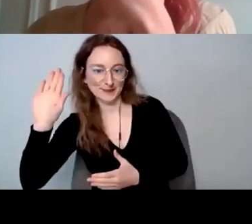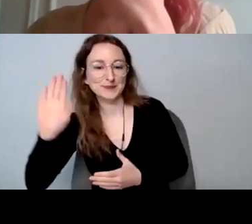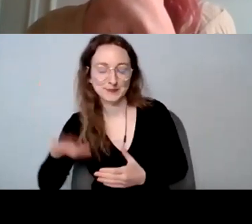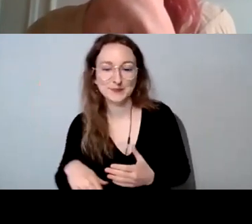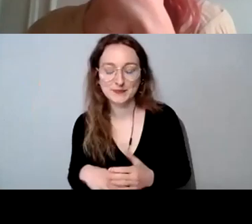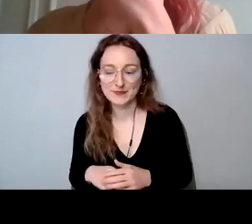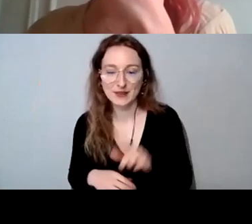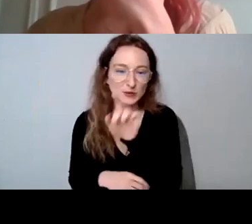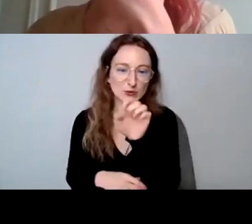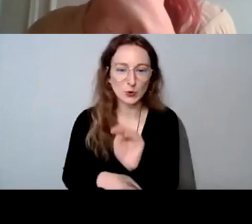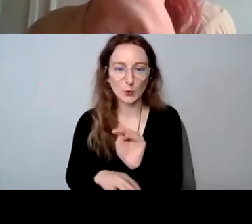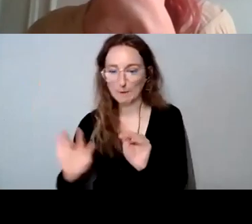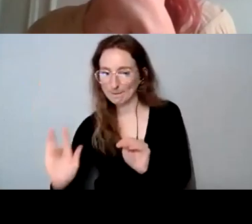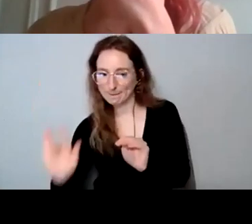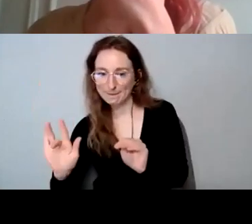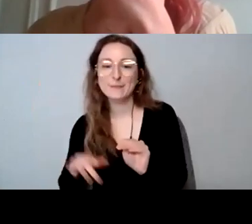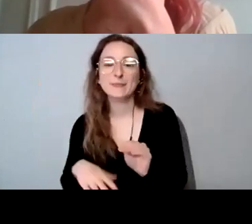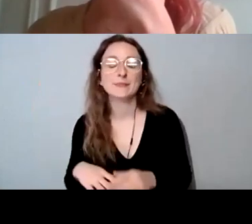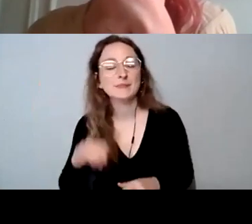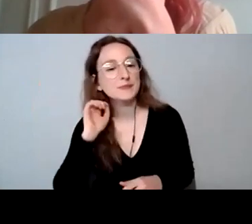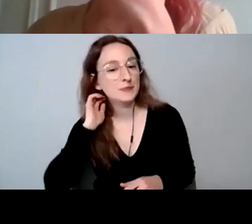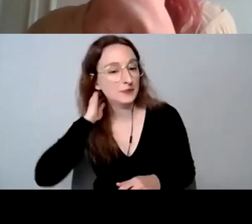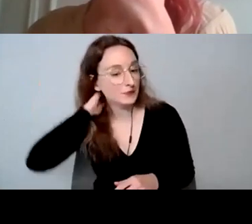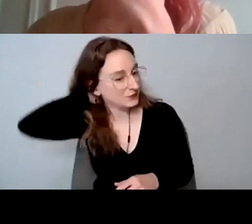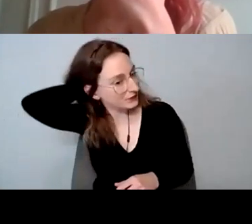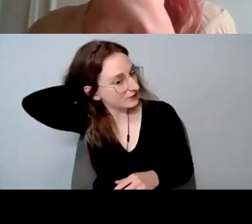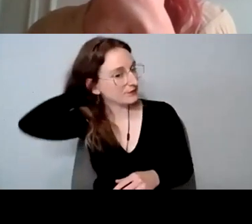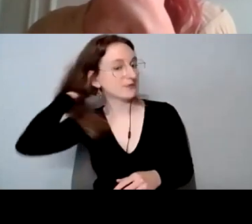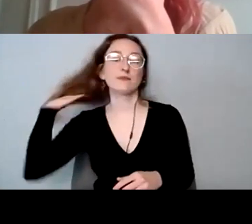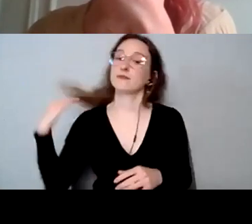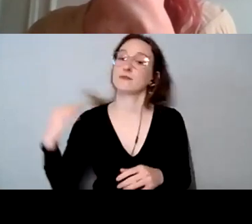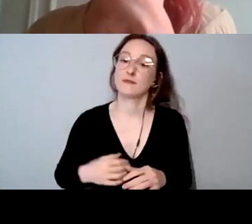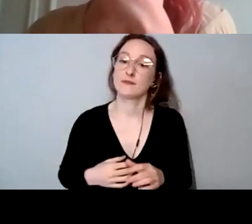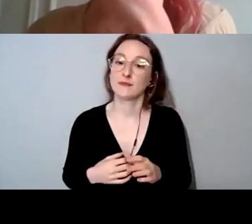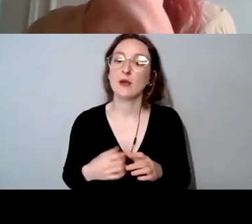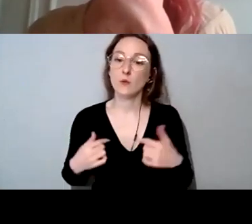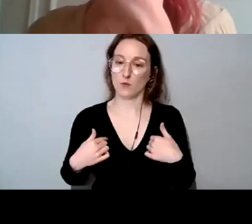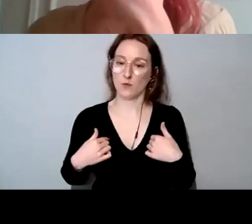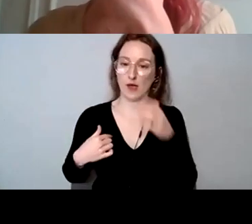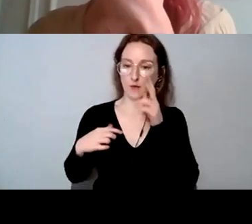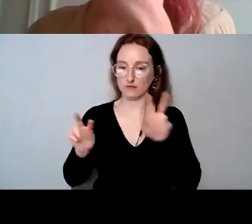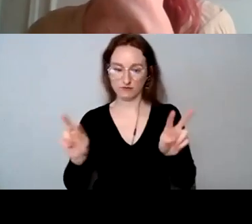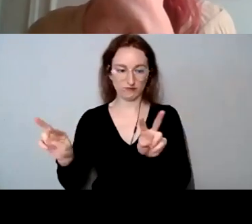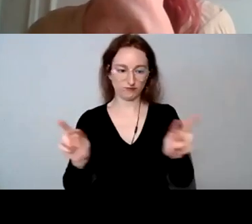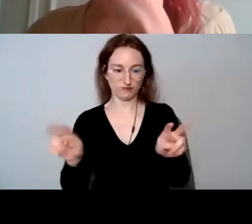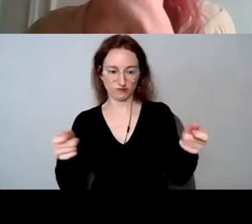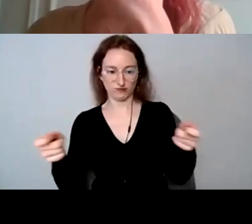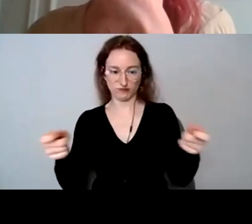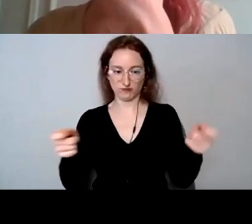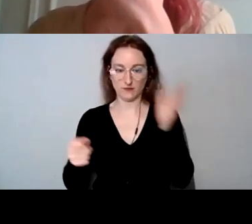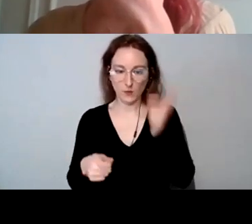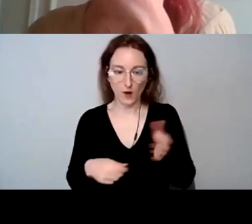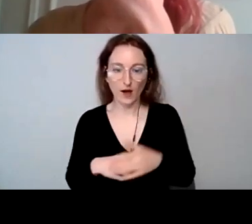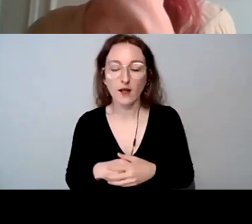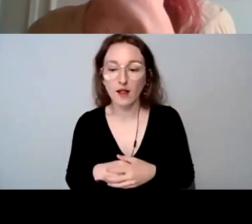Zoom, depending on what version of Zoom you're using. And we'll keep an eye on that and take questions in order. You can